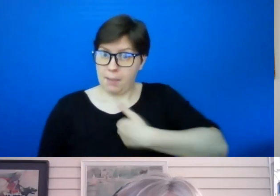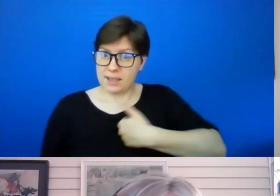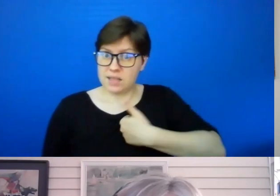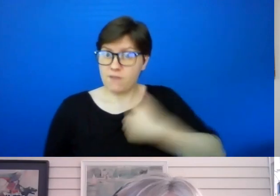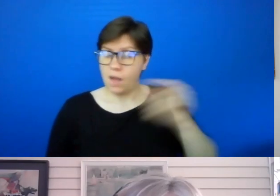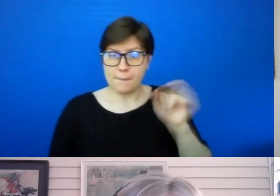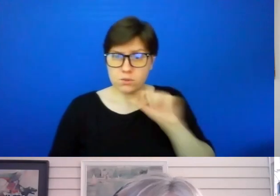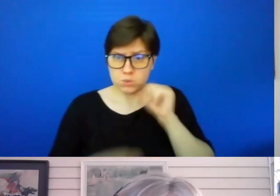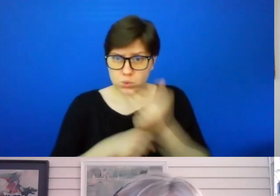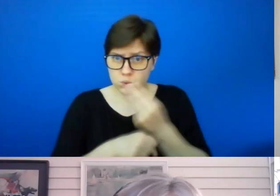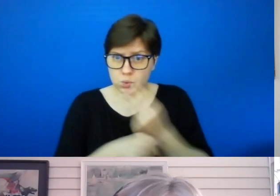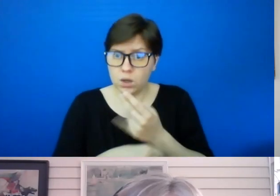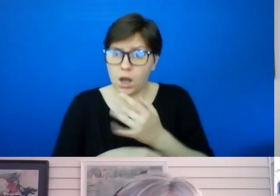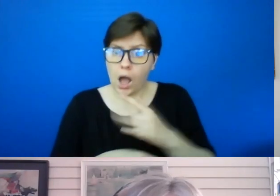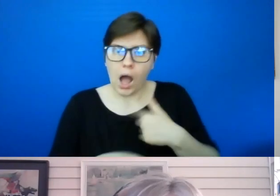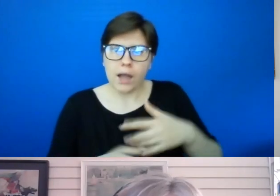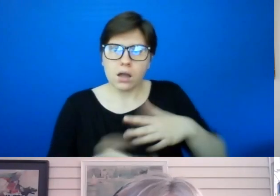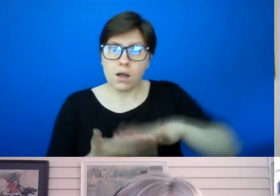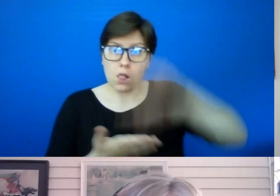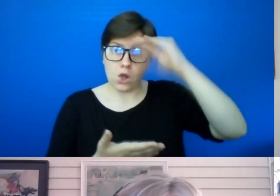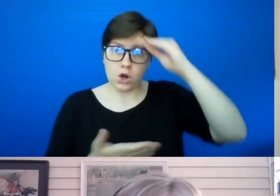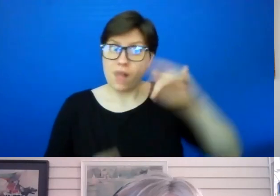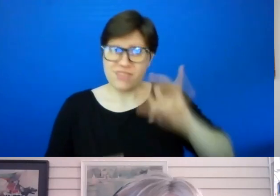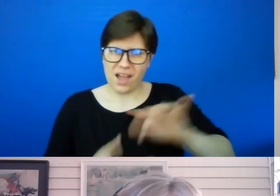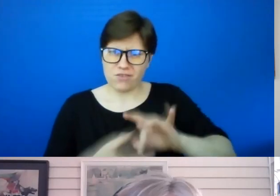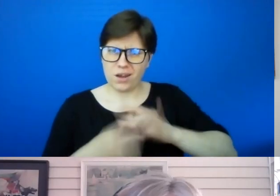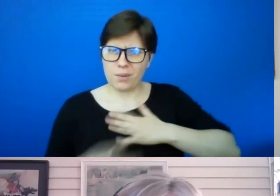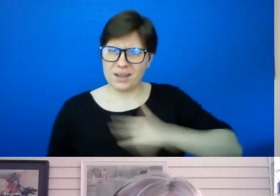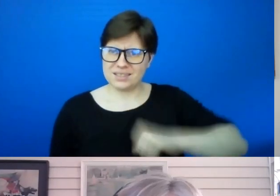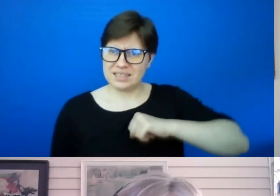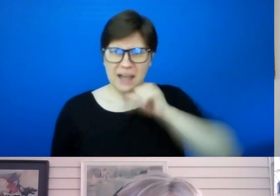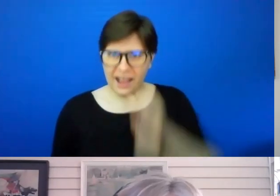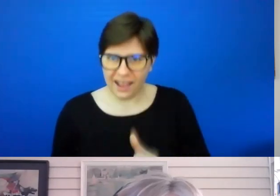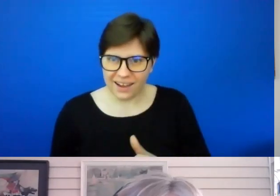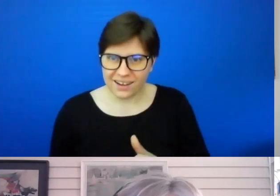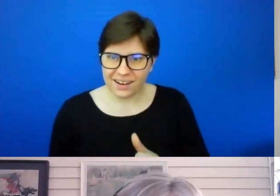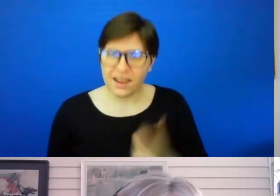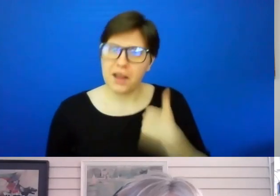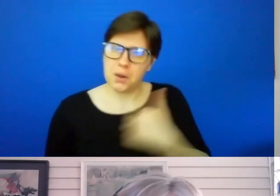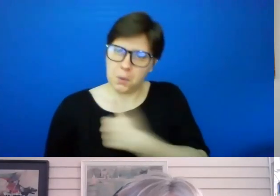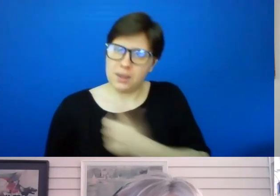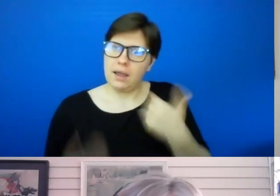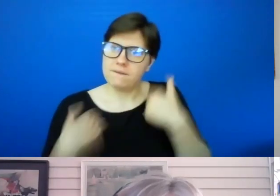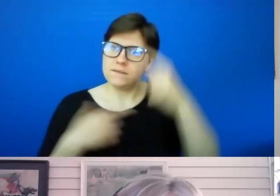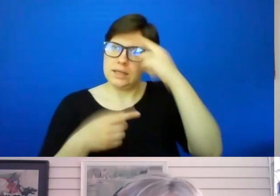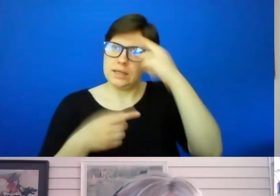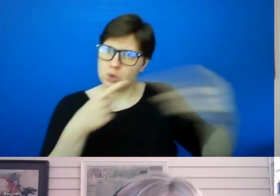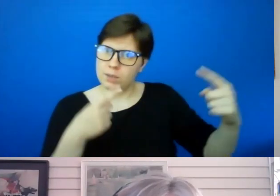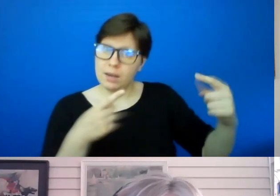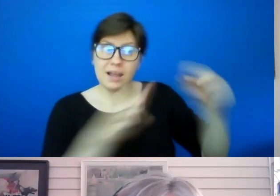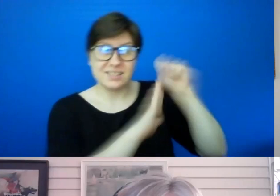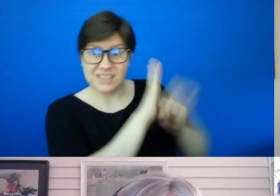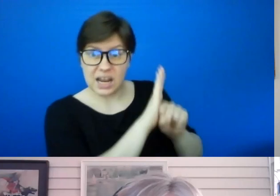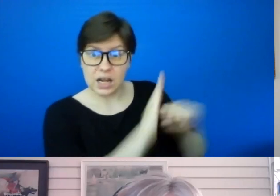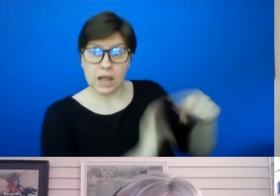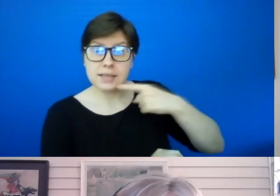learned that it has nothing to do with my dignity. We have a disagreement, and the state is putting its thumb